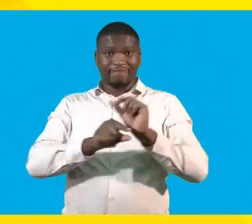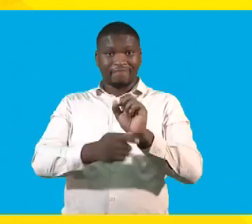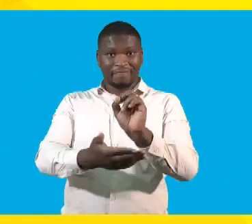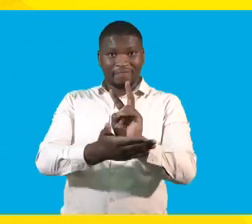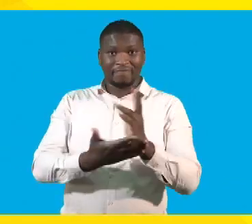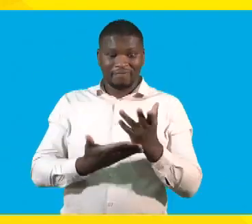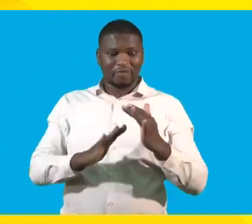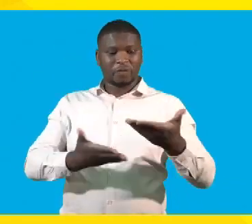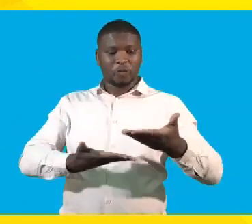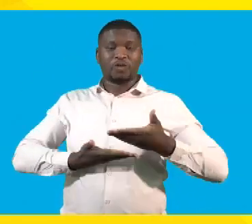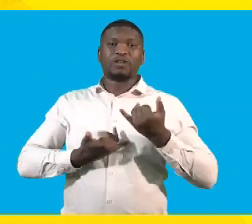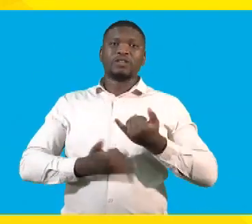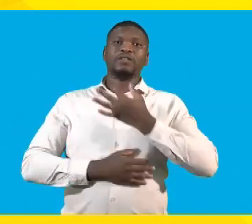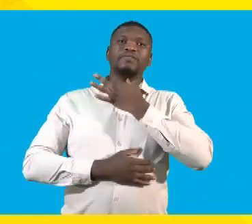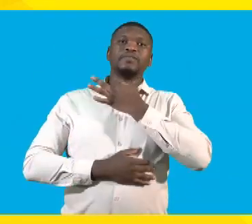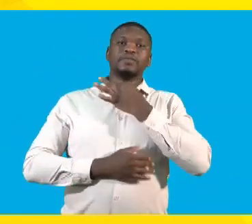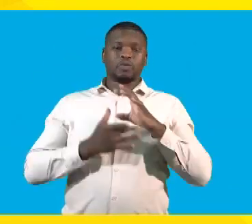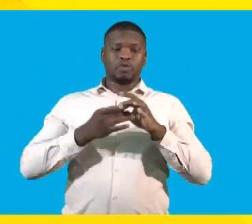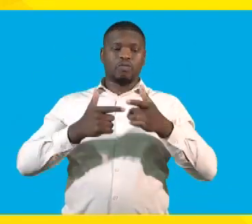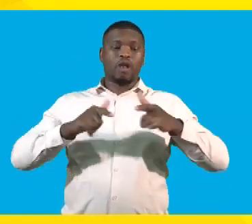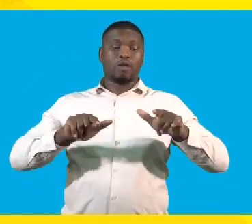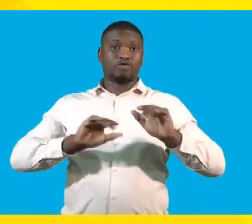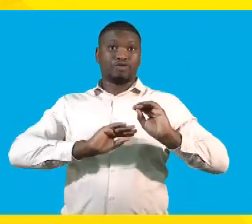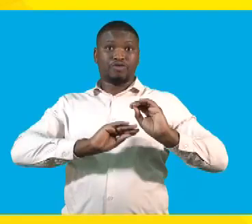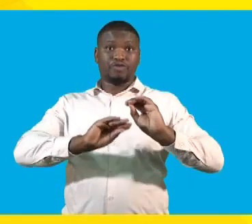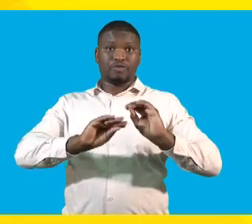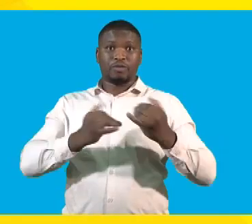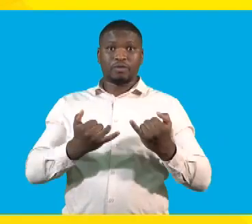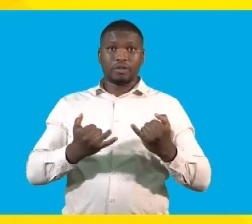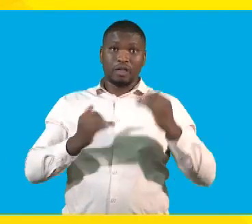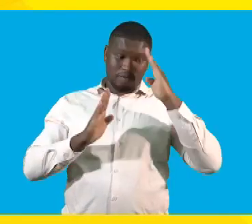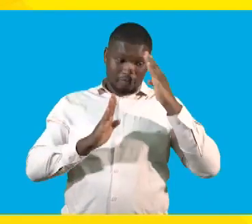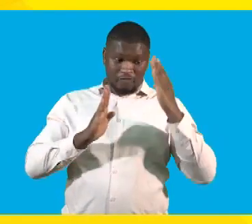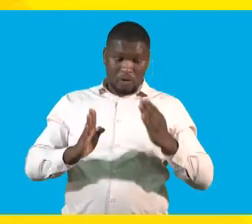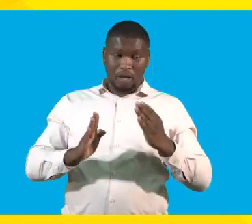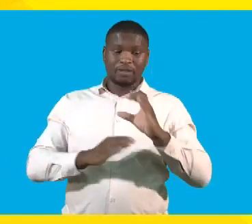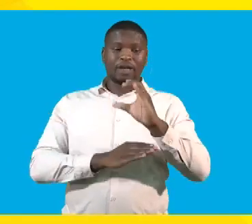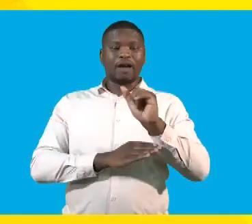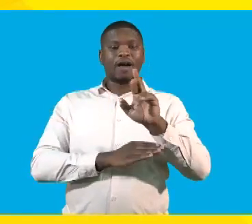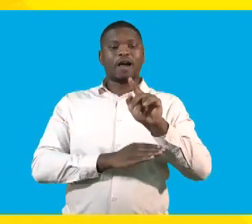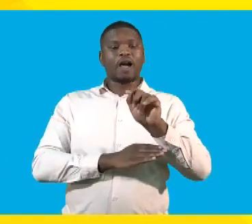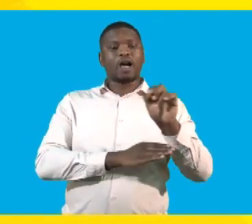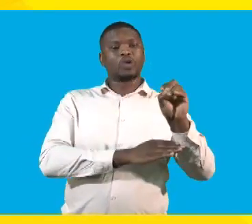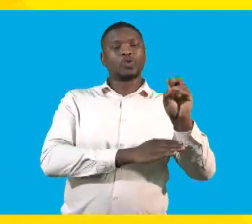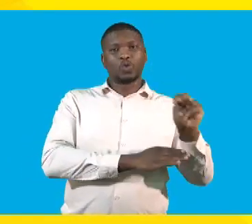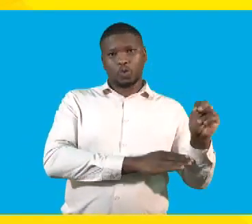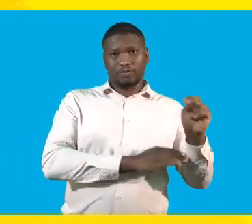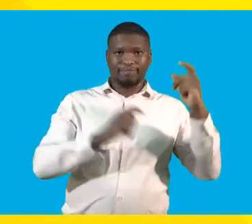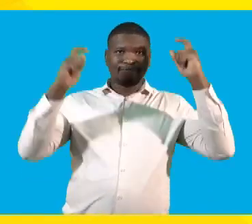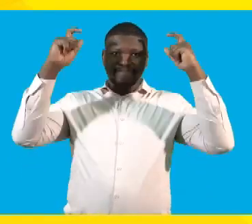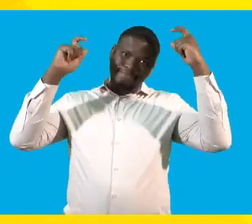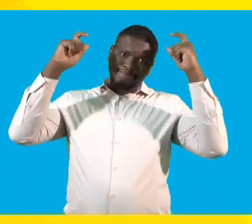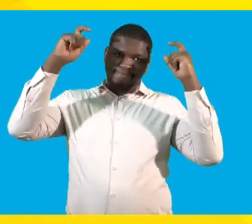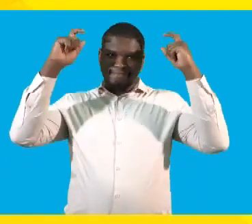Hello grade 12s, welcome to this English home language lesson. Today we will be focusing on cartoons. My name is